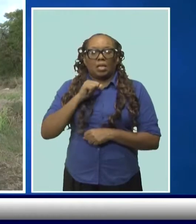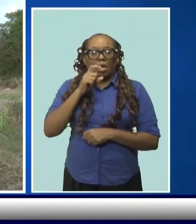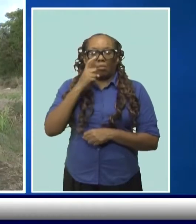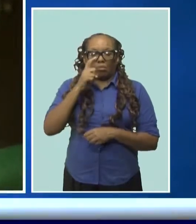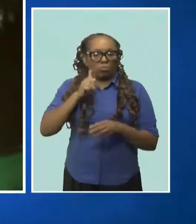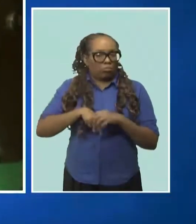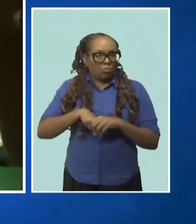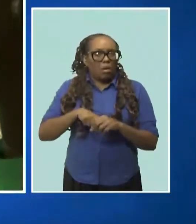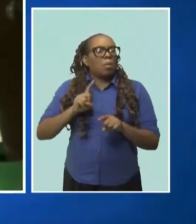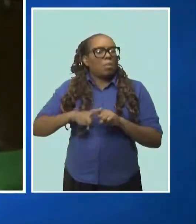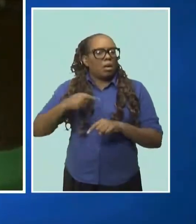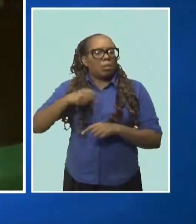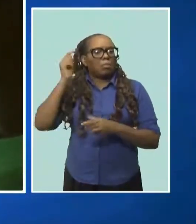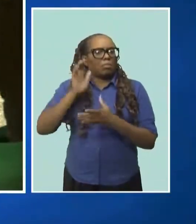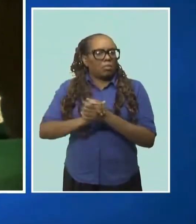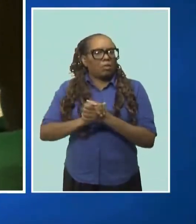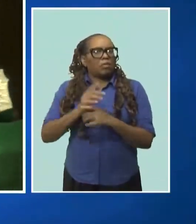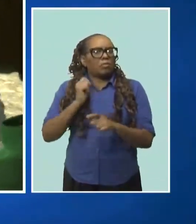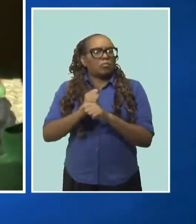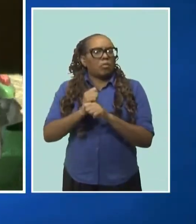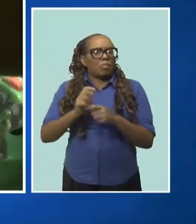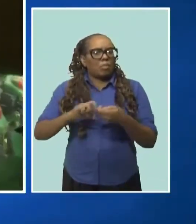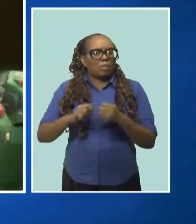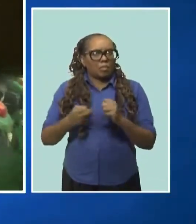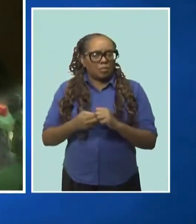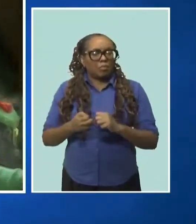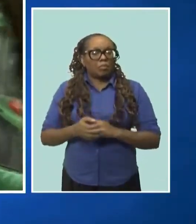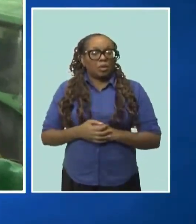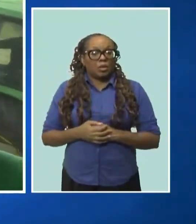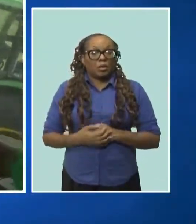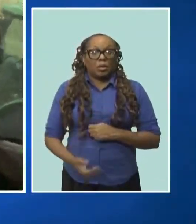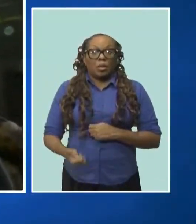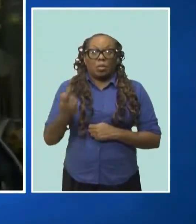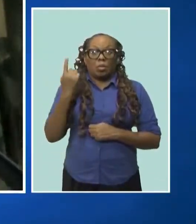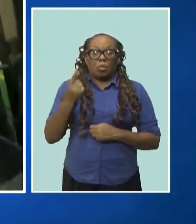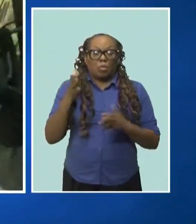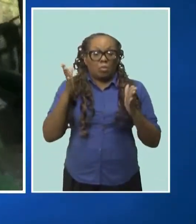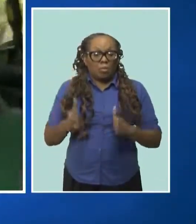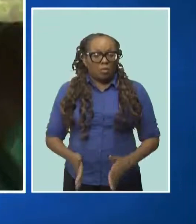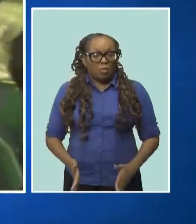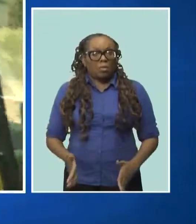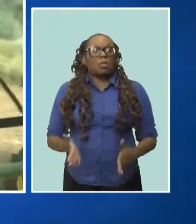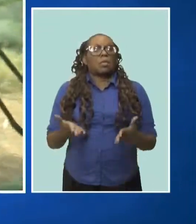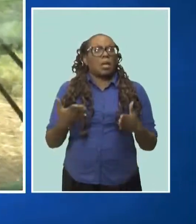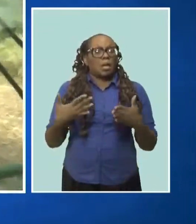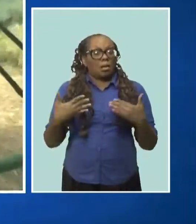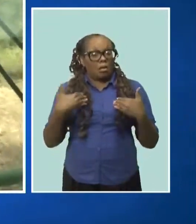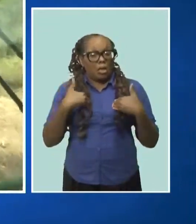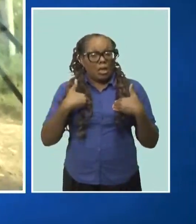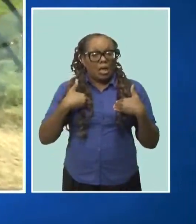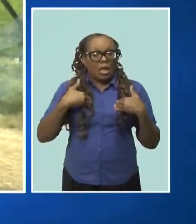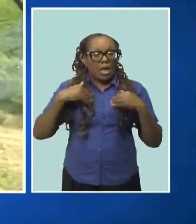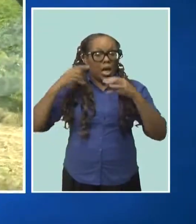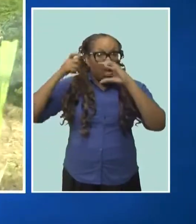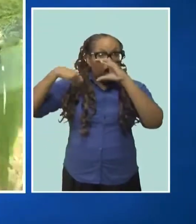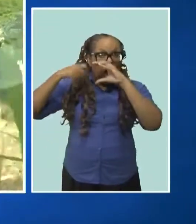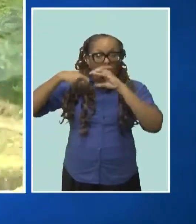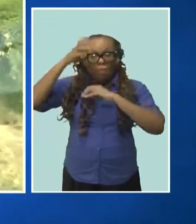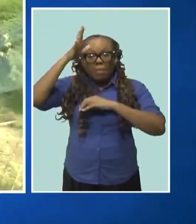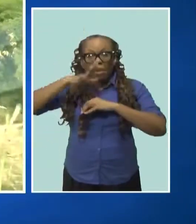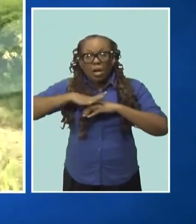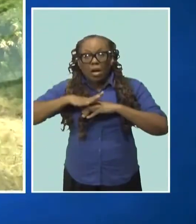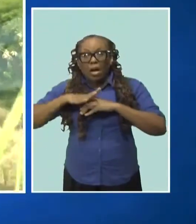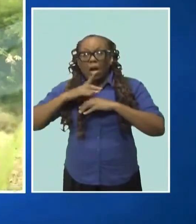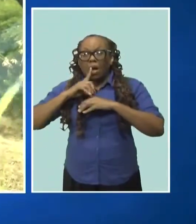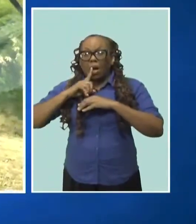issues. Cane harvester driver Desmond Best took along cameraman Christopher Wood as the canes were being reaped. Mr.